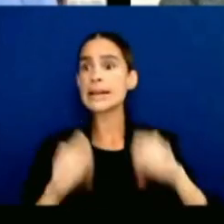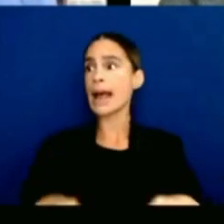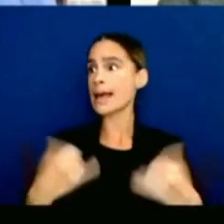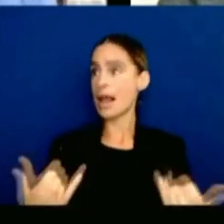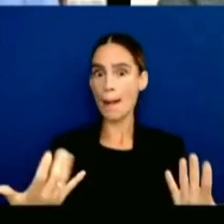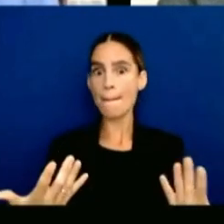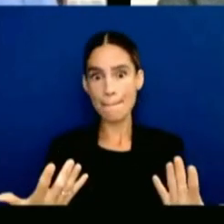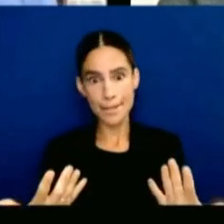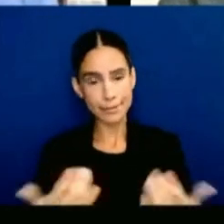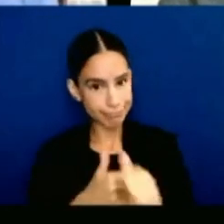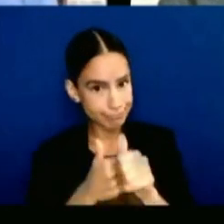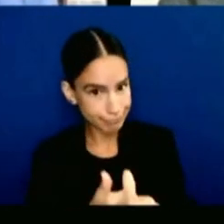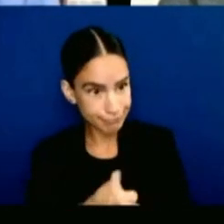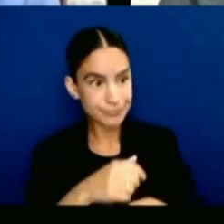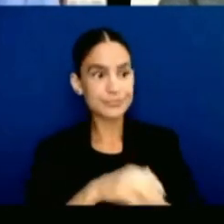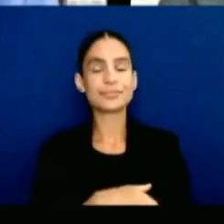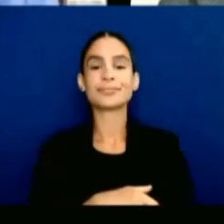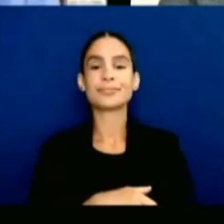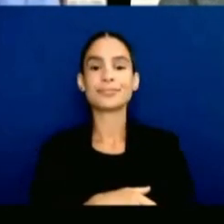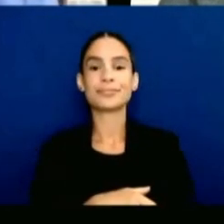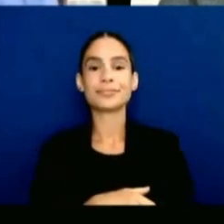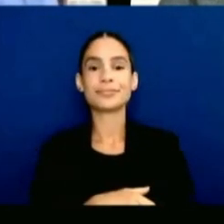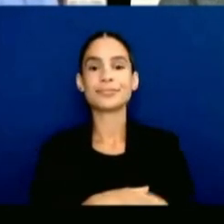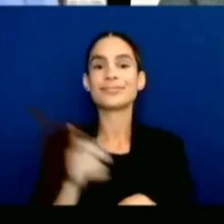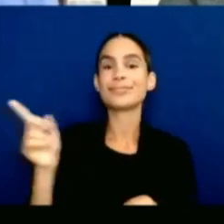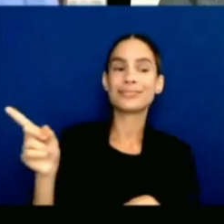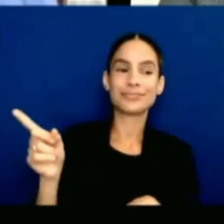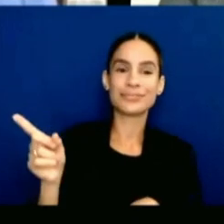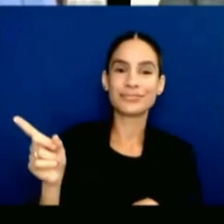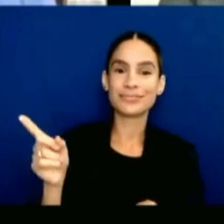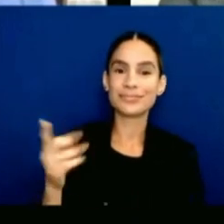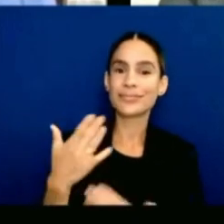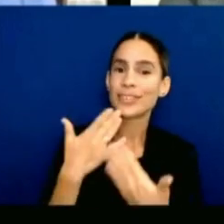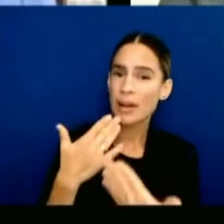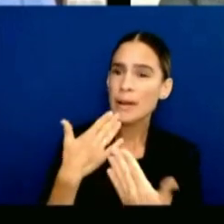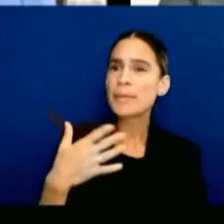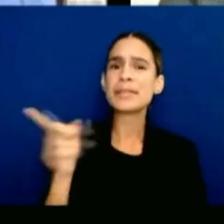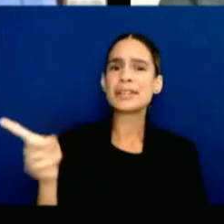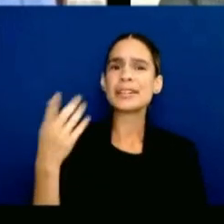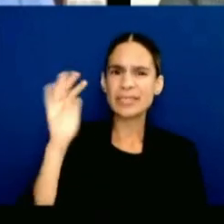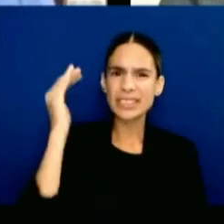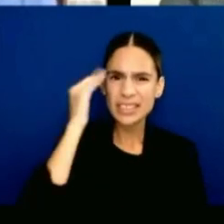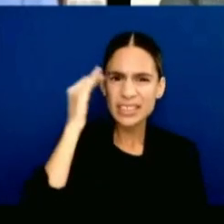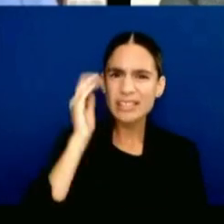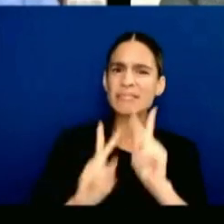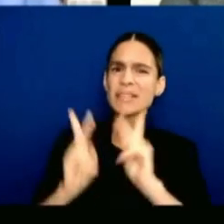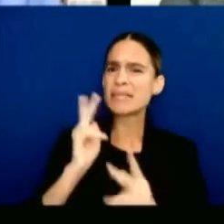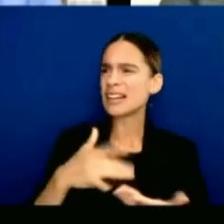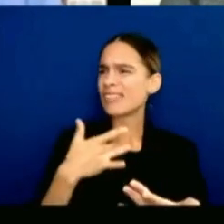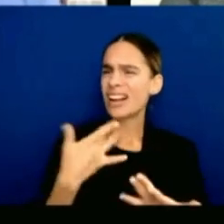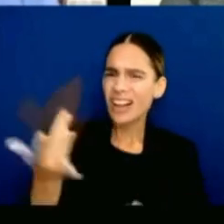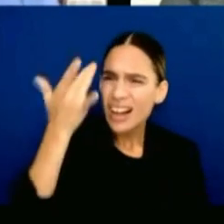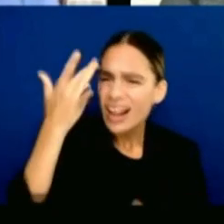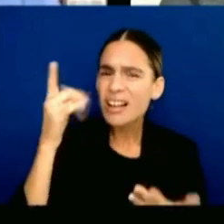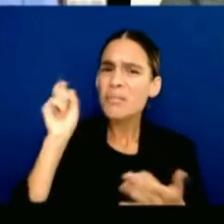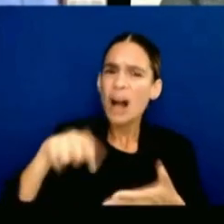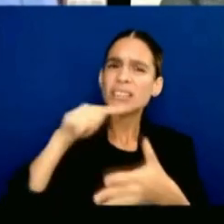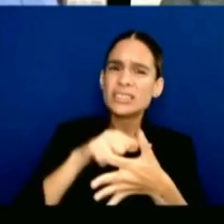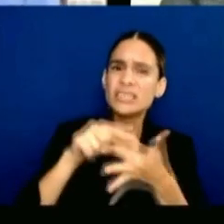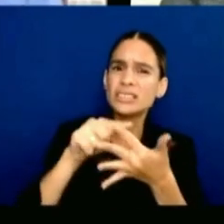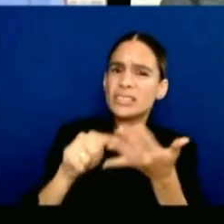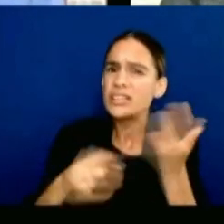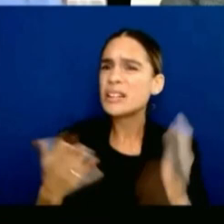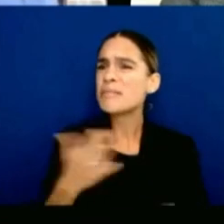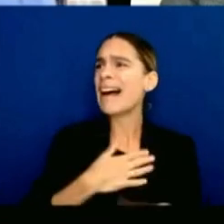grown tired of those requirements. I have grandsons who are like restless about, wait a minute, why do we have to keep on behaving